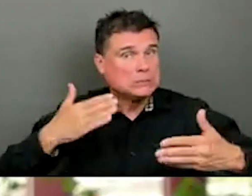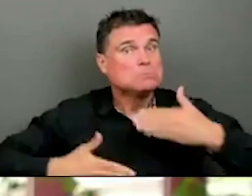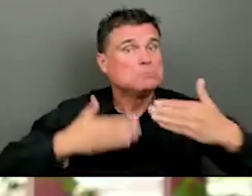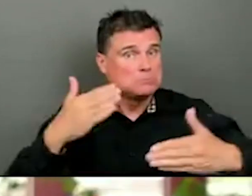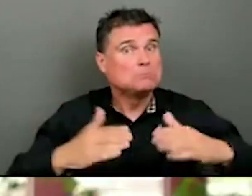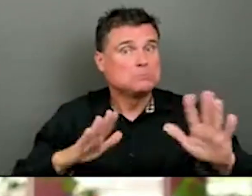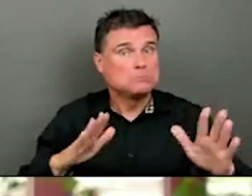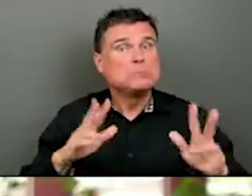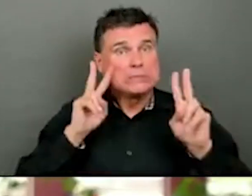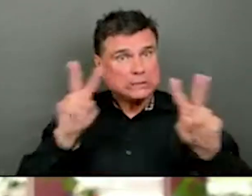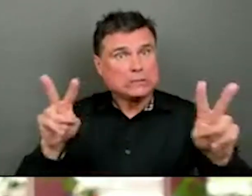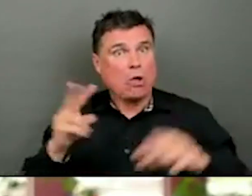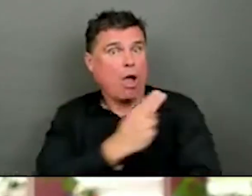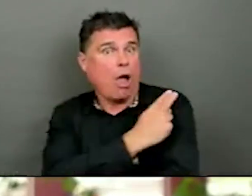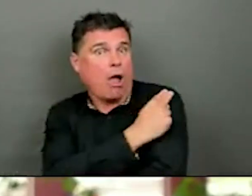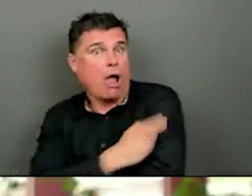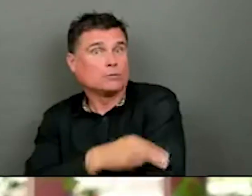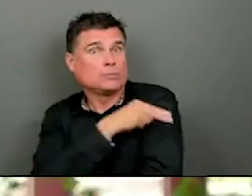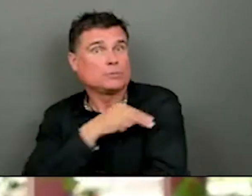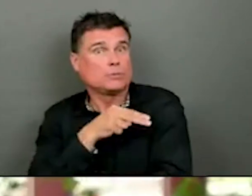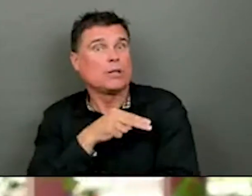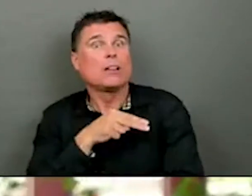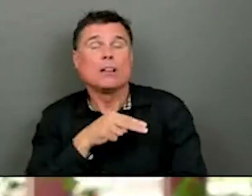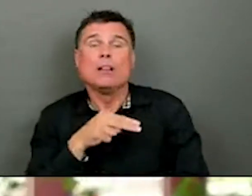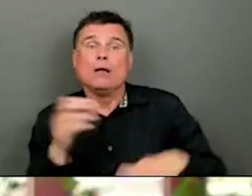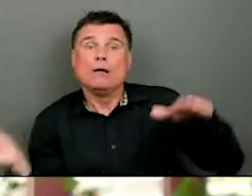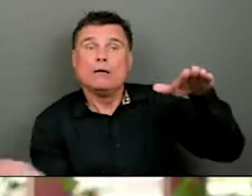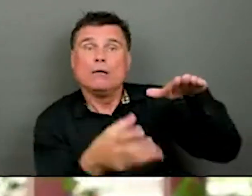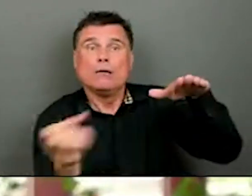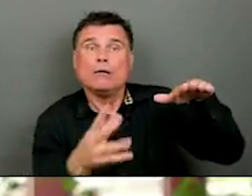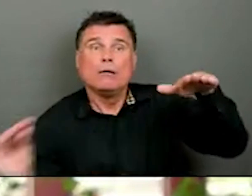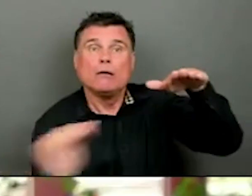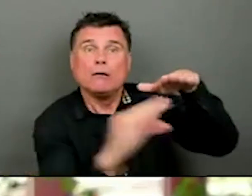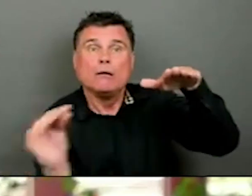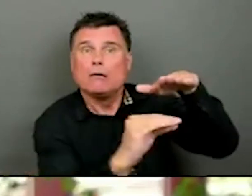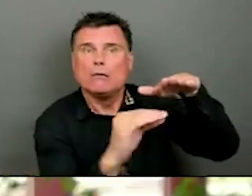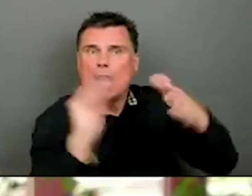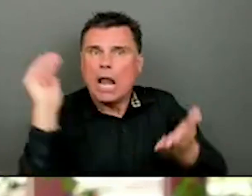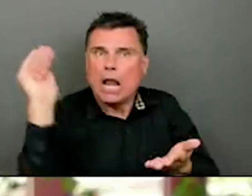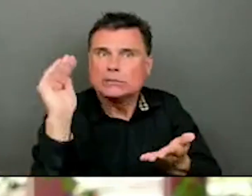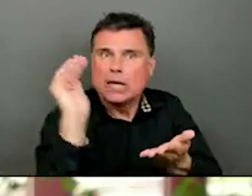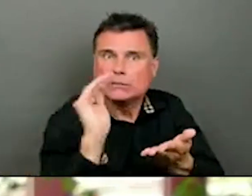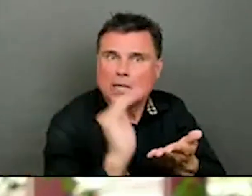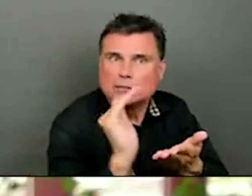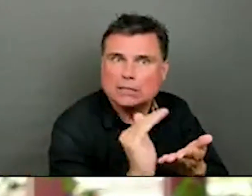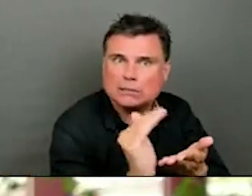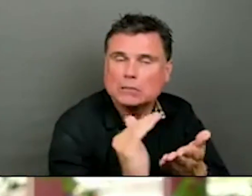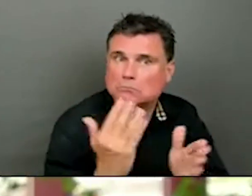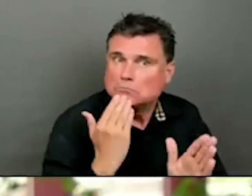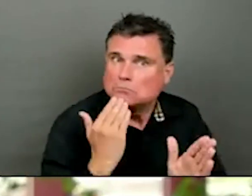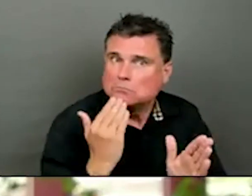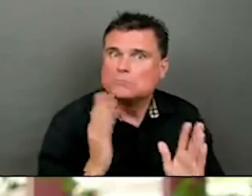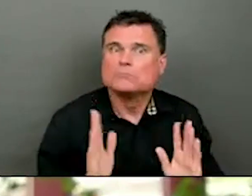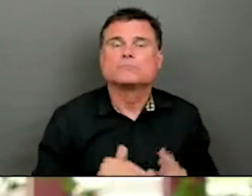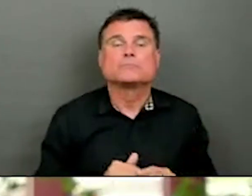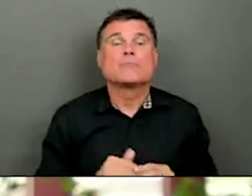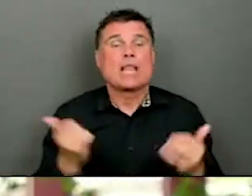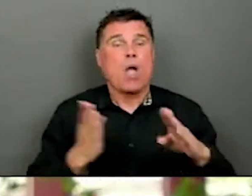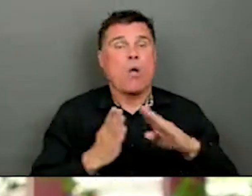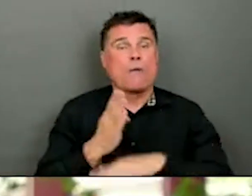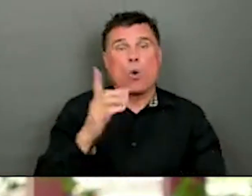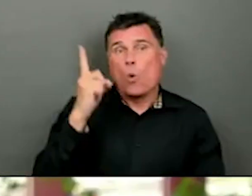in hospitalizations, in new cases in clusters and communities across the province, and now over 1 million people are fully